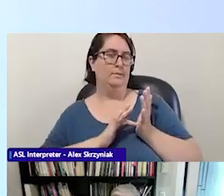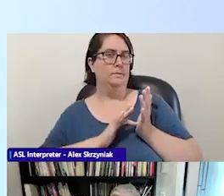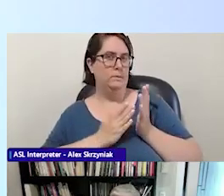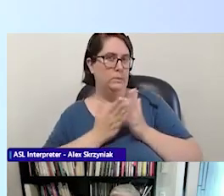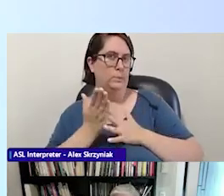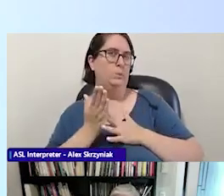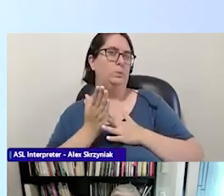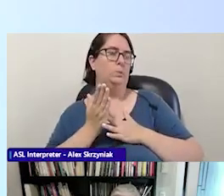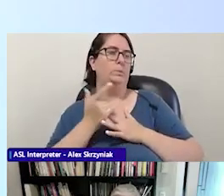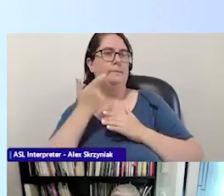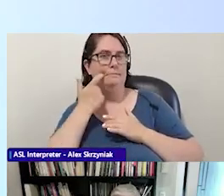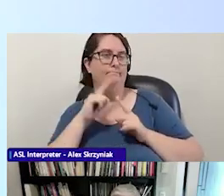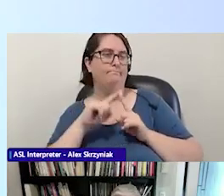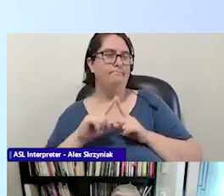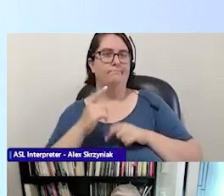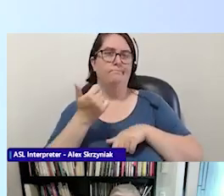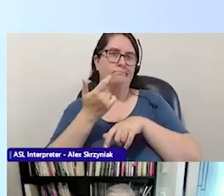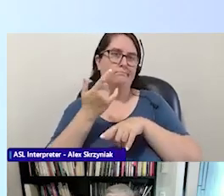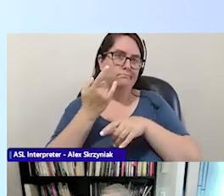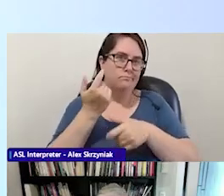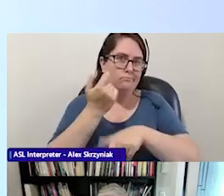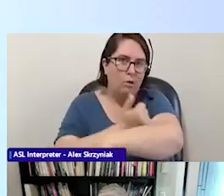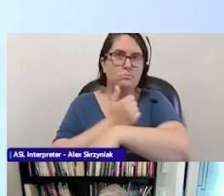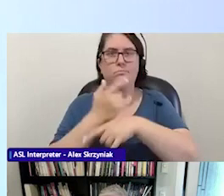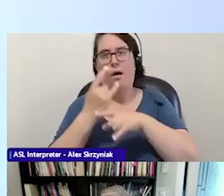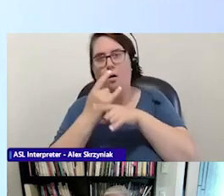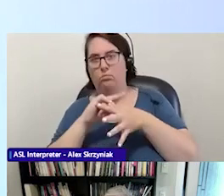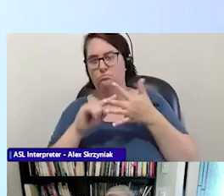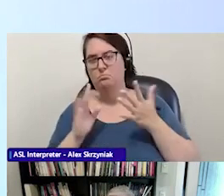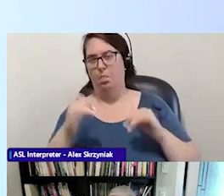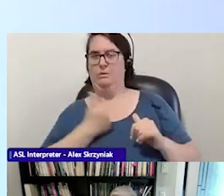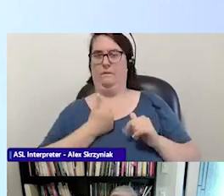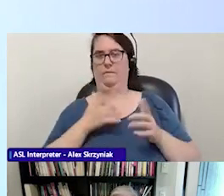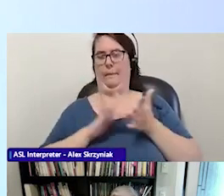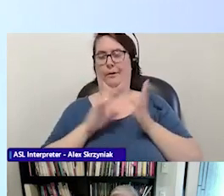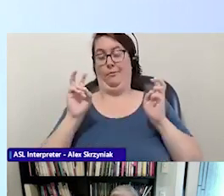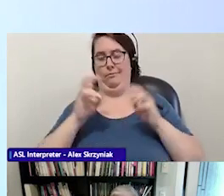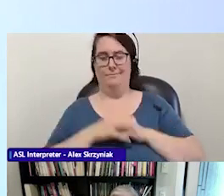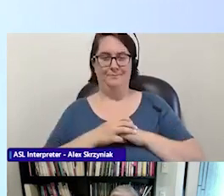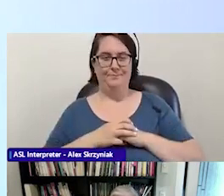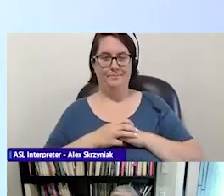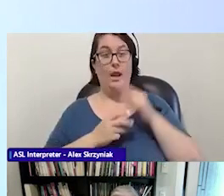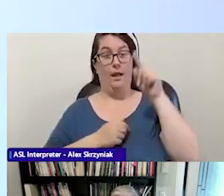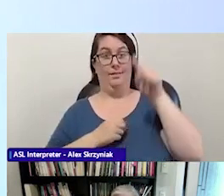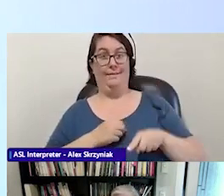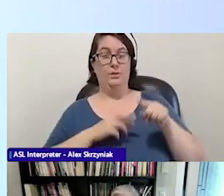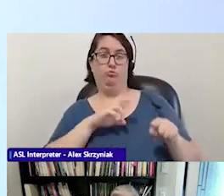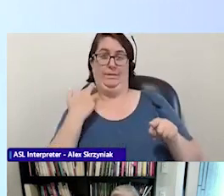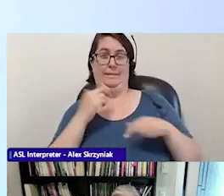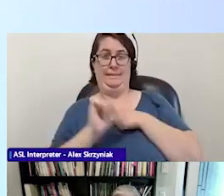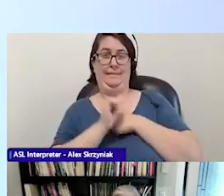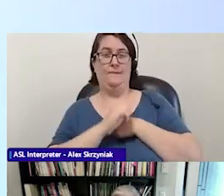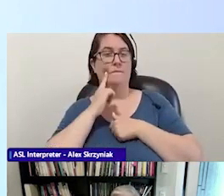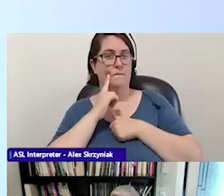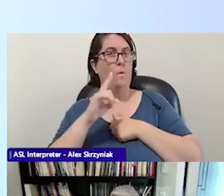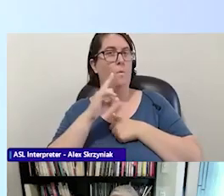drugs and alcohol. And all these, of course, are risk factors for elder abuse. So as